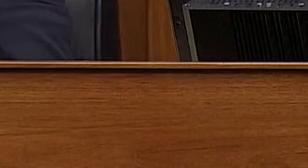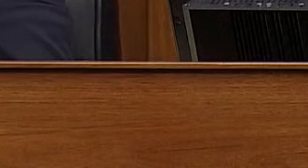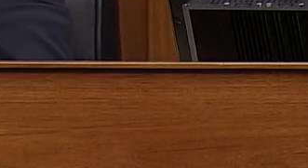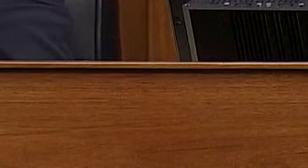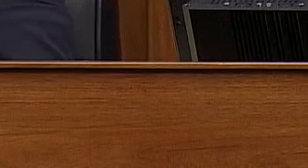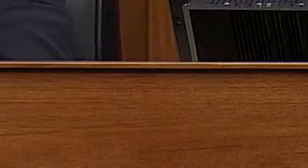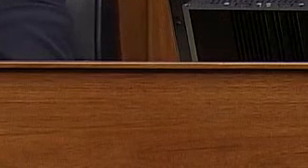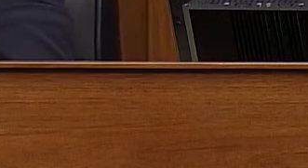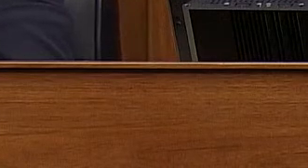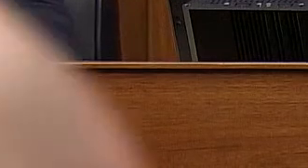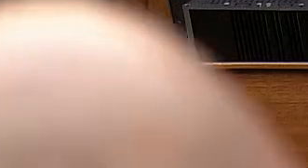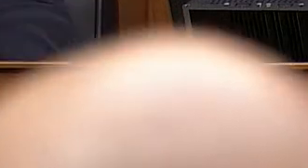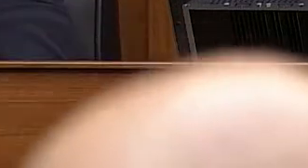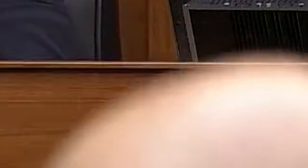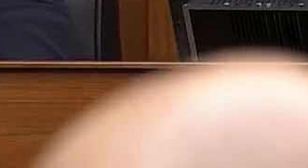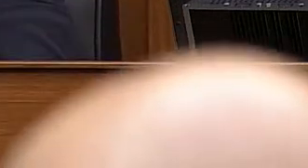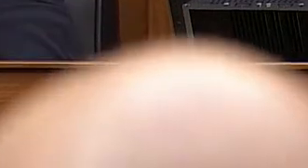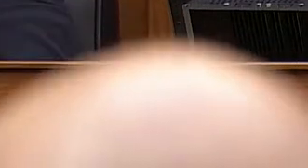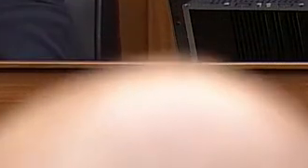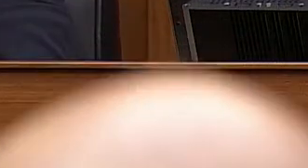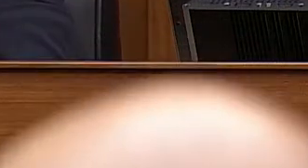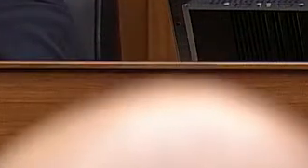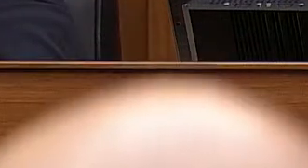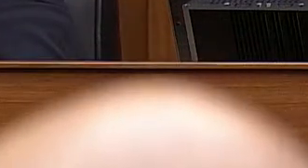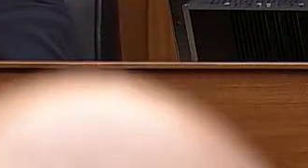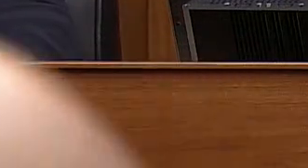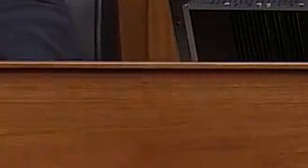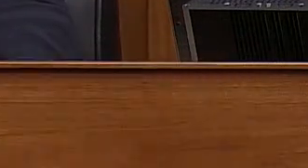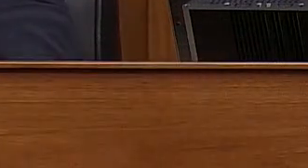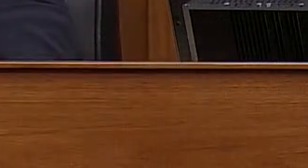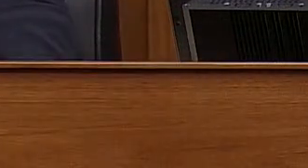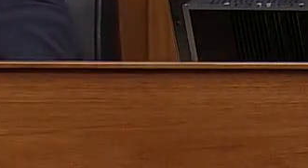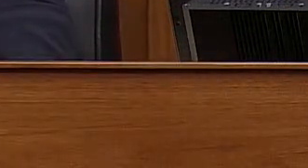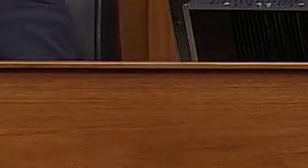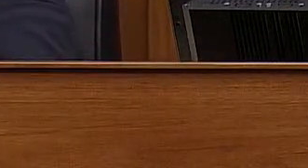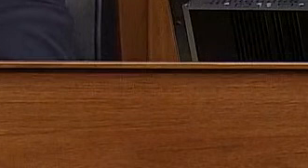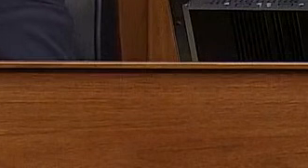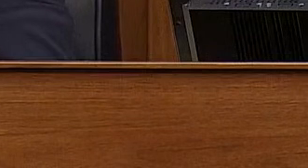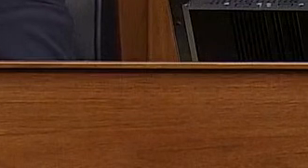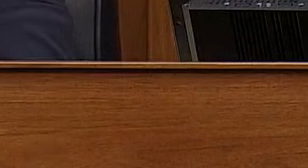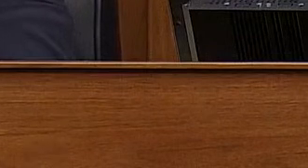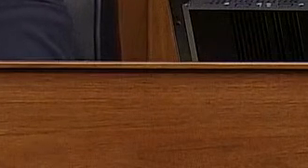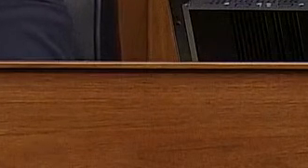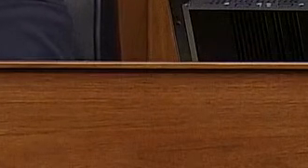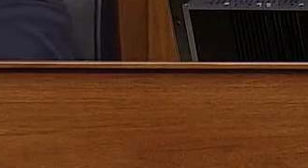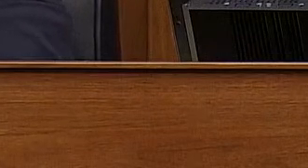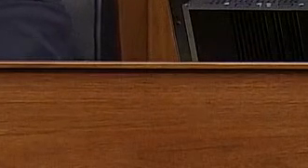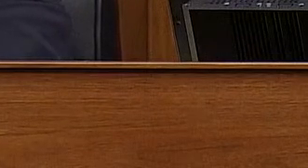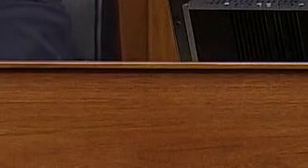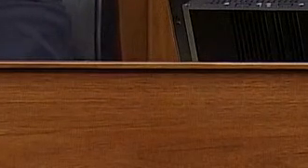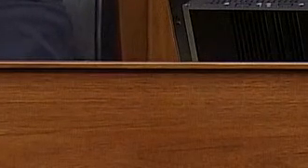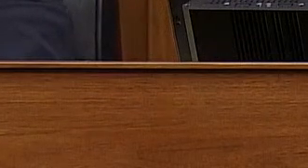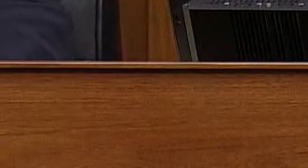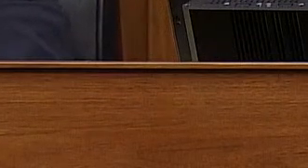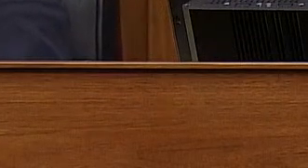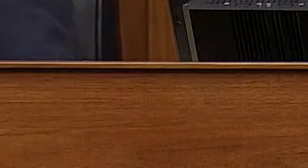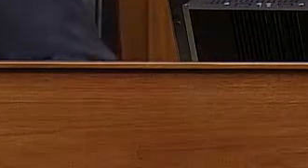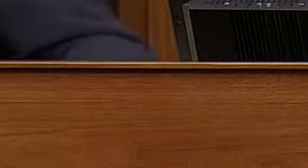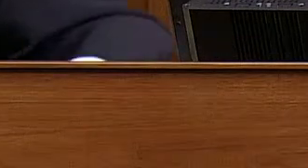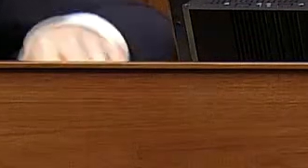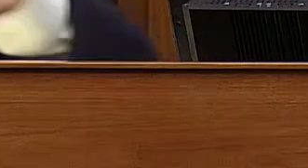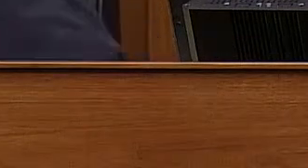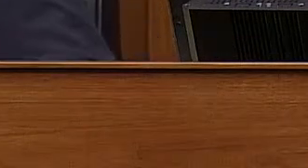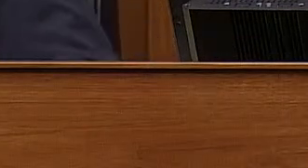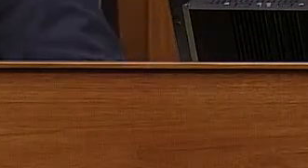was inconceivable and would produce an absurdity. Take the word of all the Justice Departments from President Kennedy's